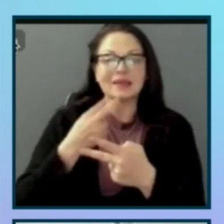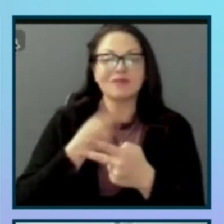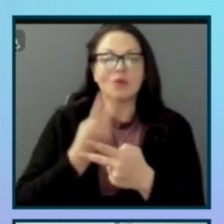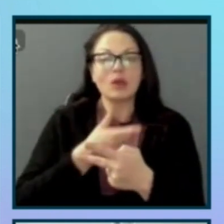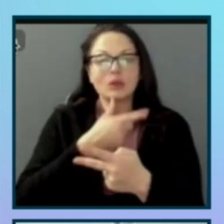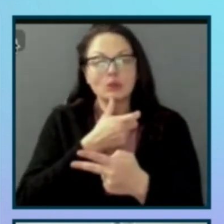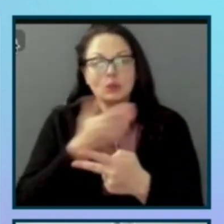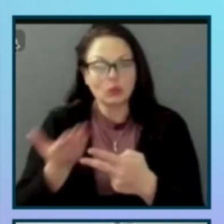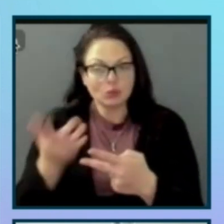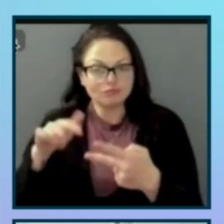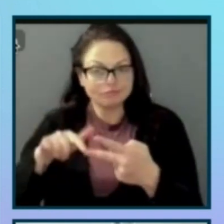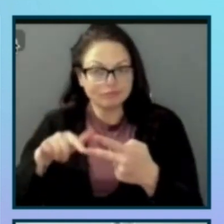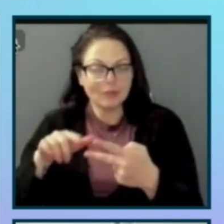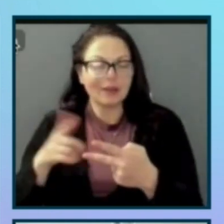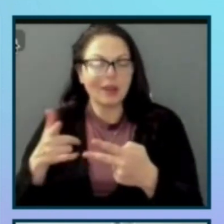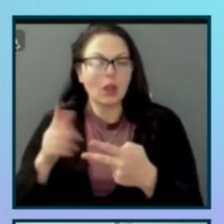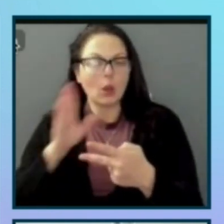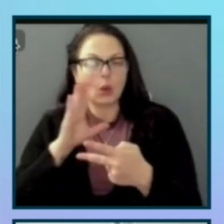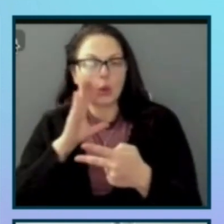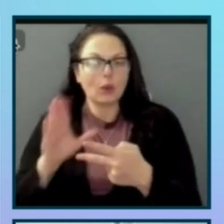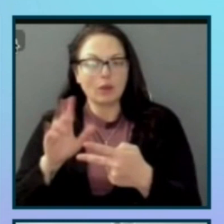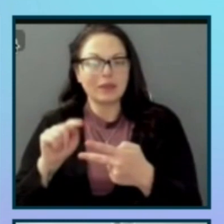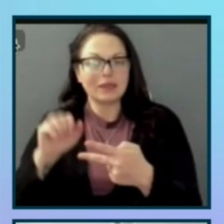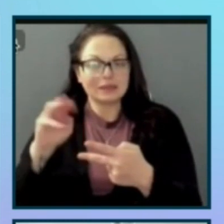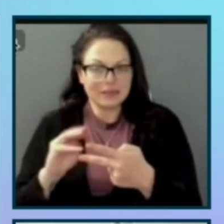screen reader and responding to feedback from the user.